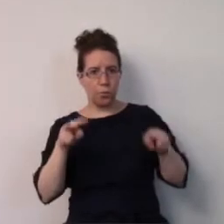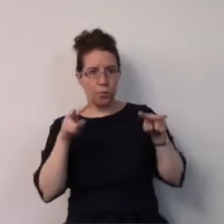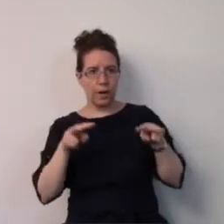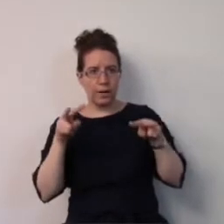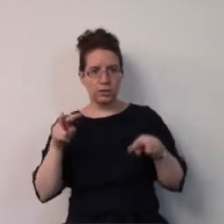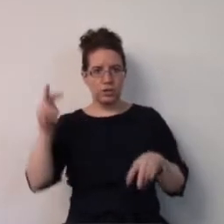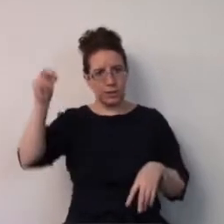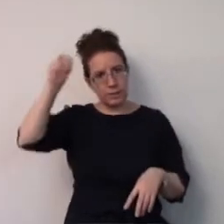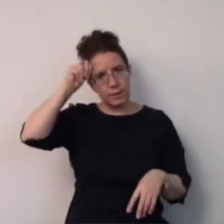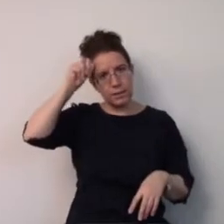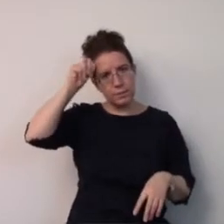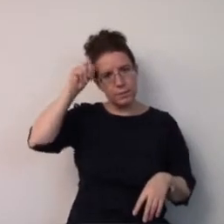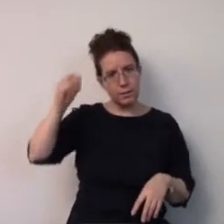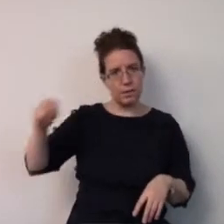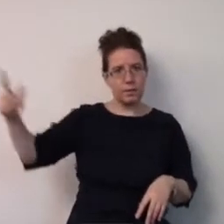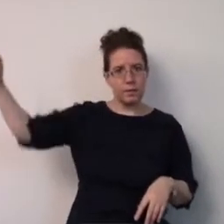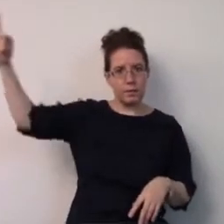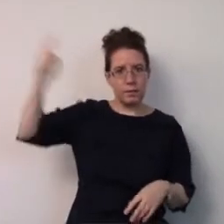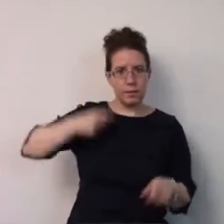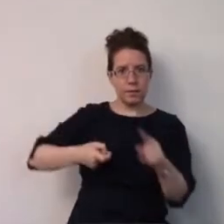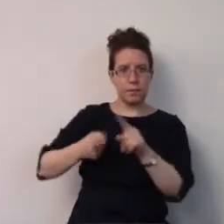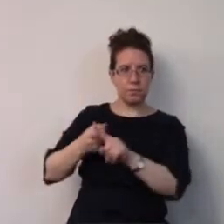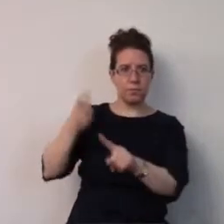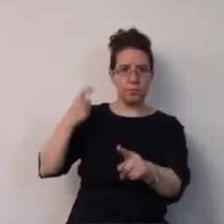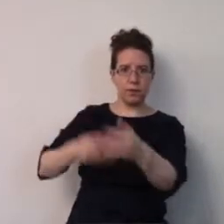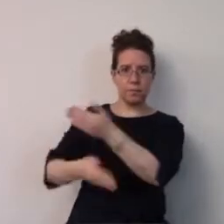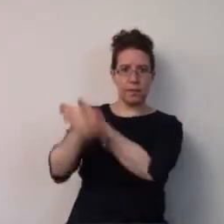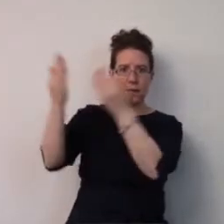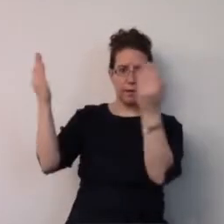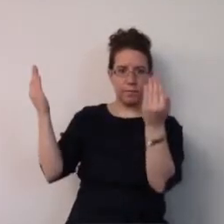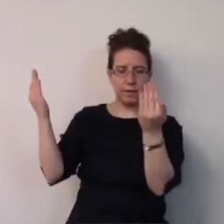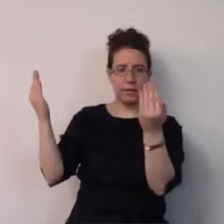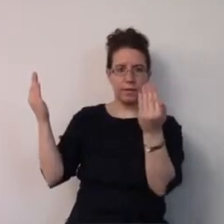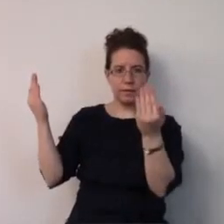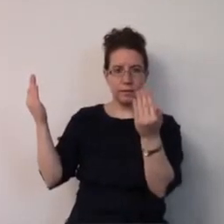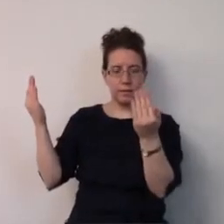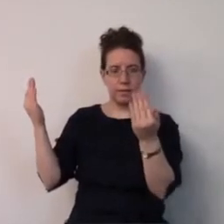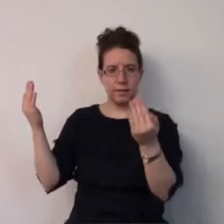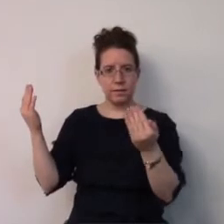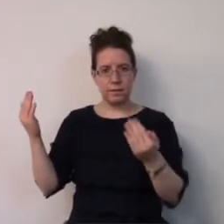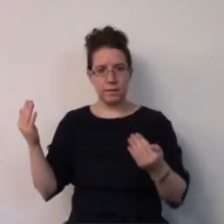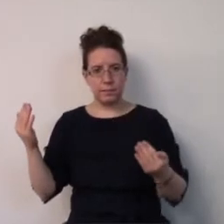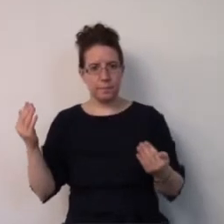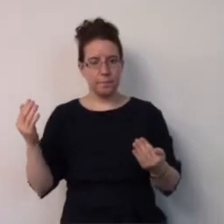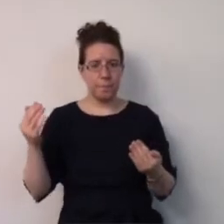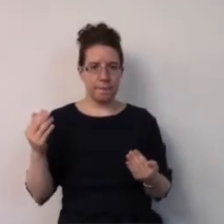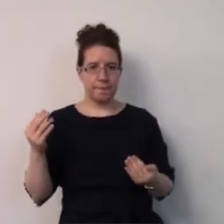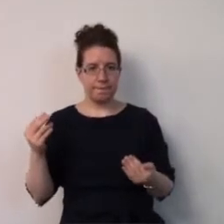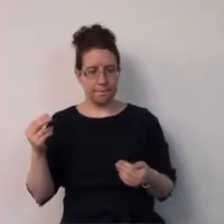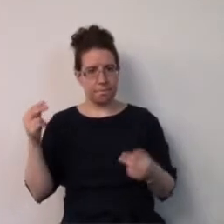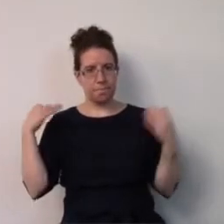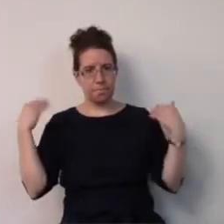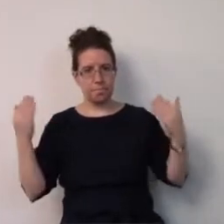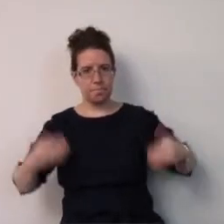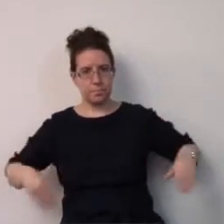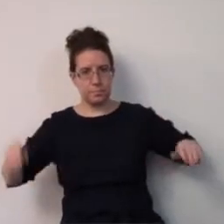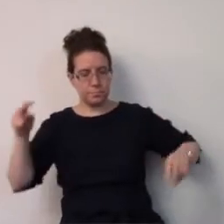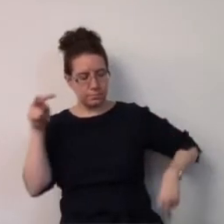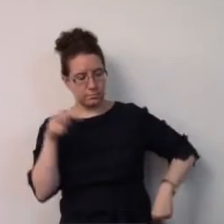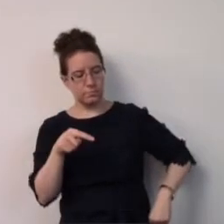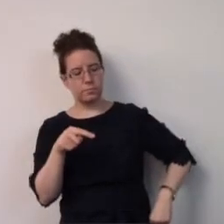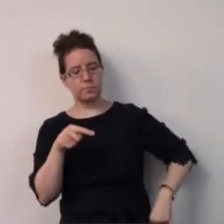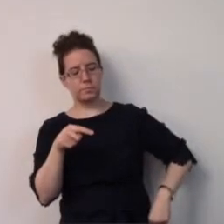tree. This big tree, and everything came under it. And the fowls and the beasts and the people, and